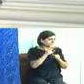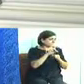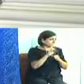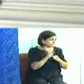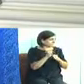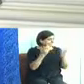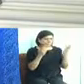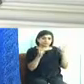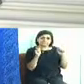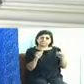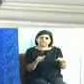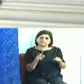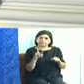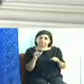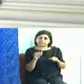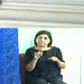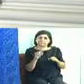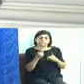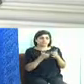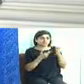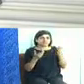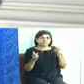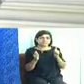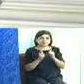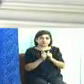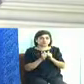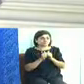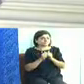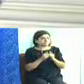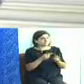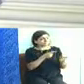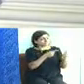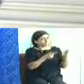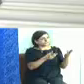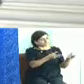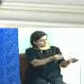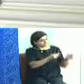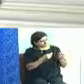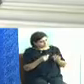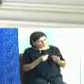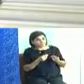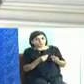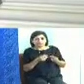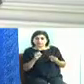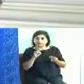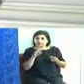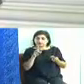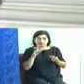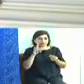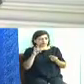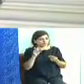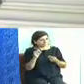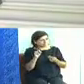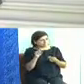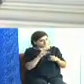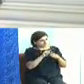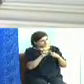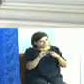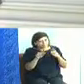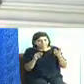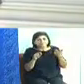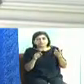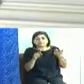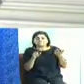I could do something with these. And so I got them back out. And it occurred to me that seeds are a great